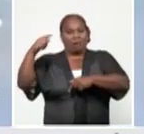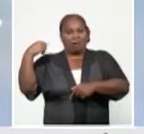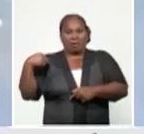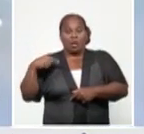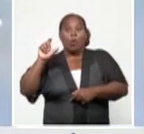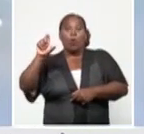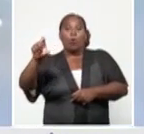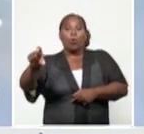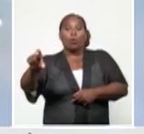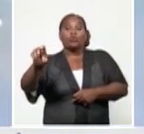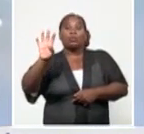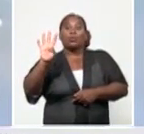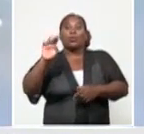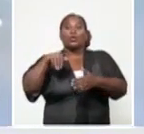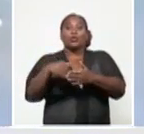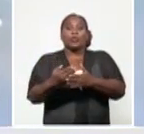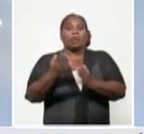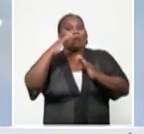rate of